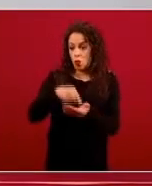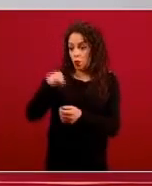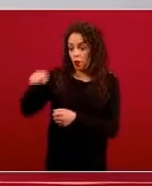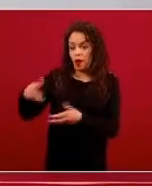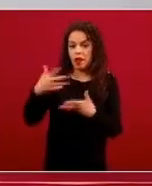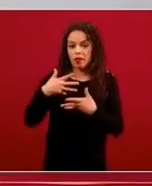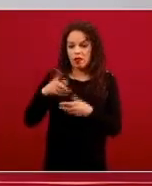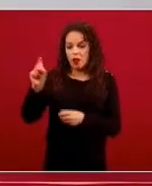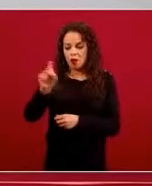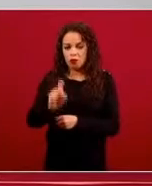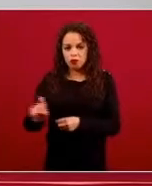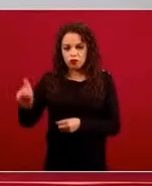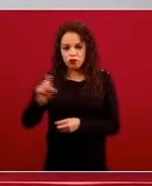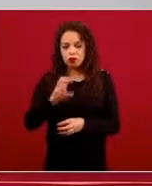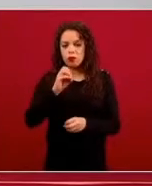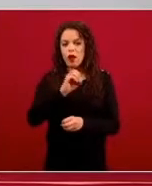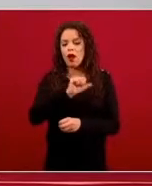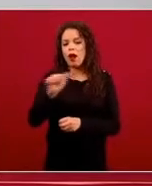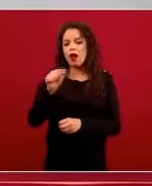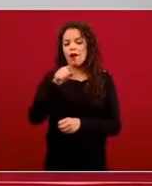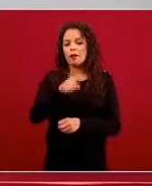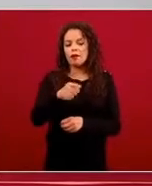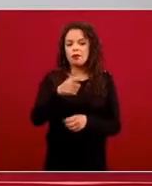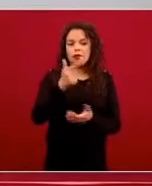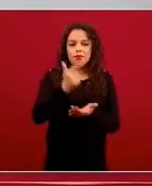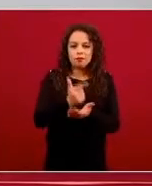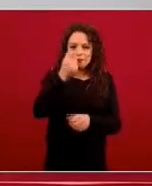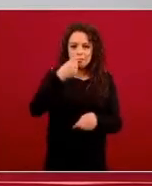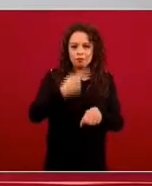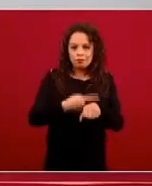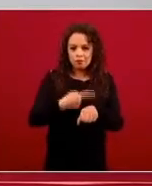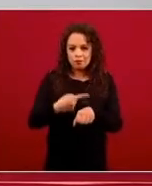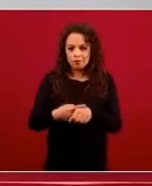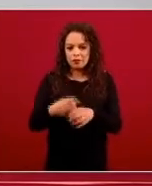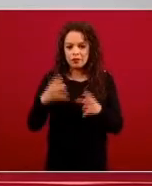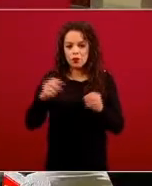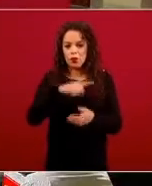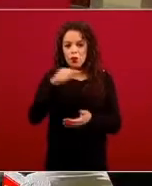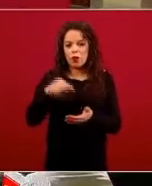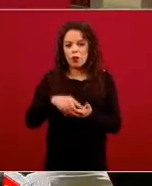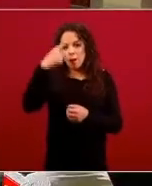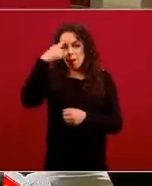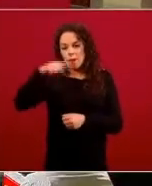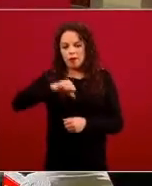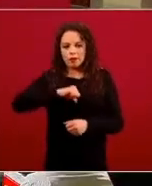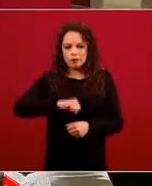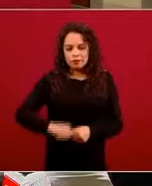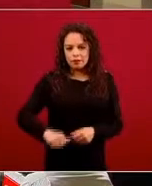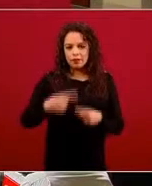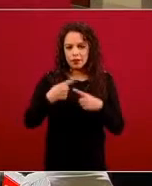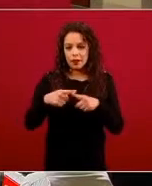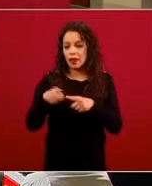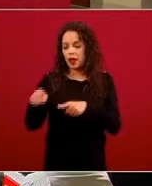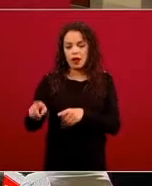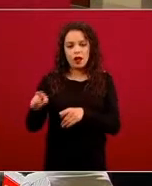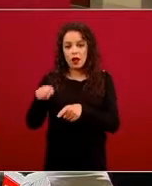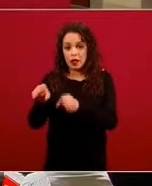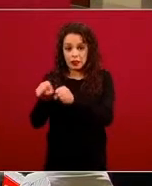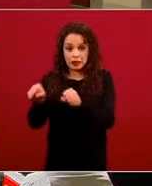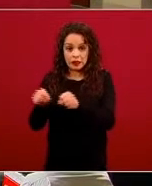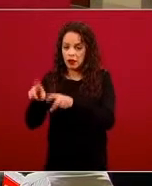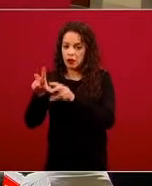to see this body. But also it is very important to control all the